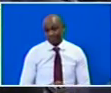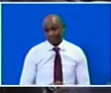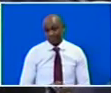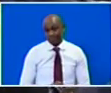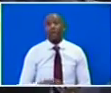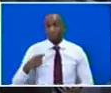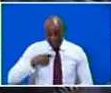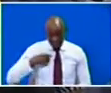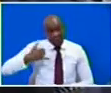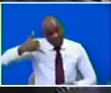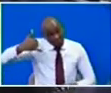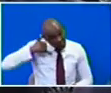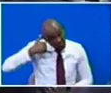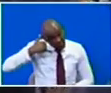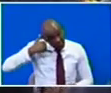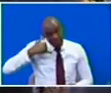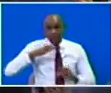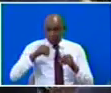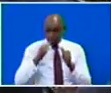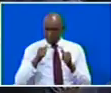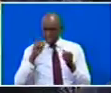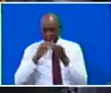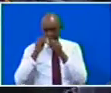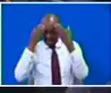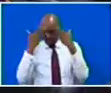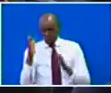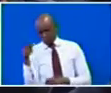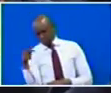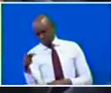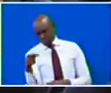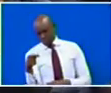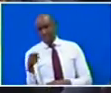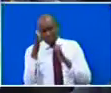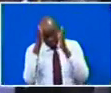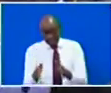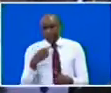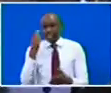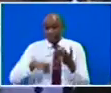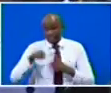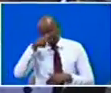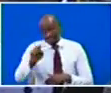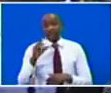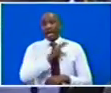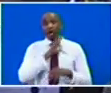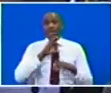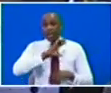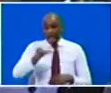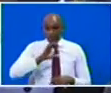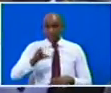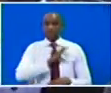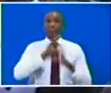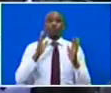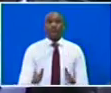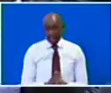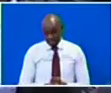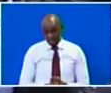I received a call from a strange number, somebody claiming to be the county commissioner